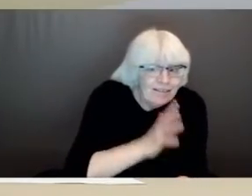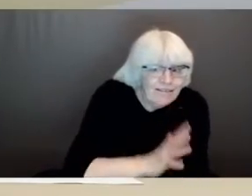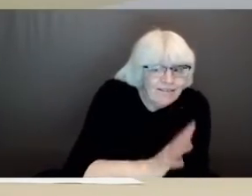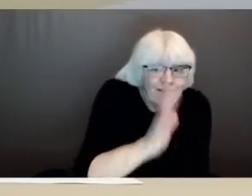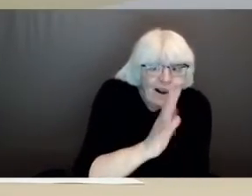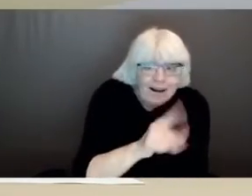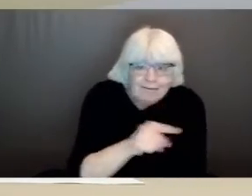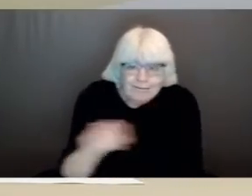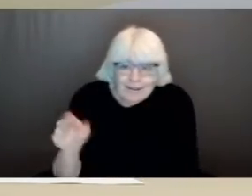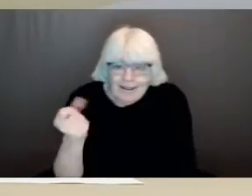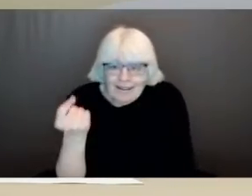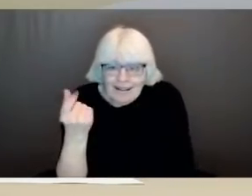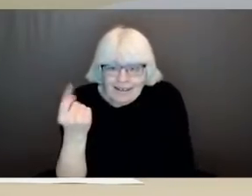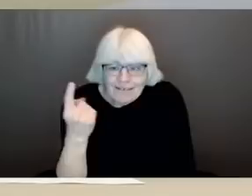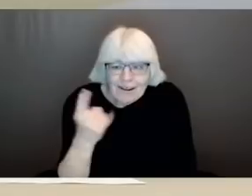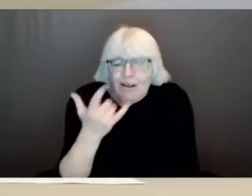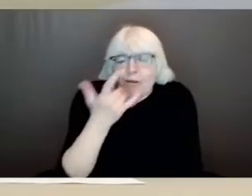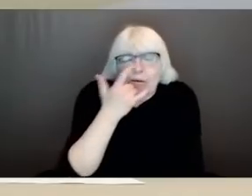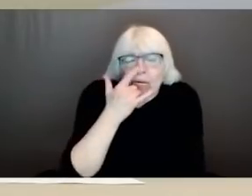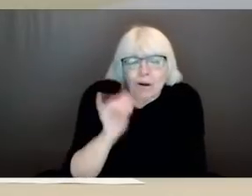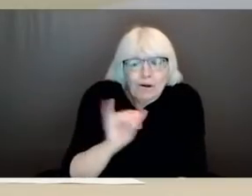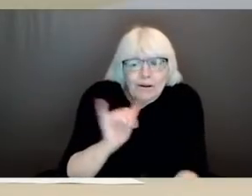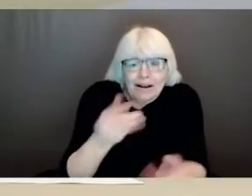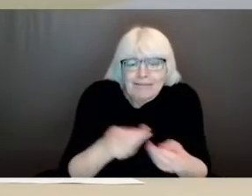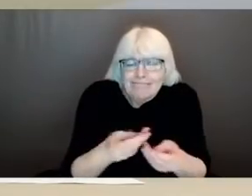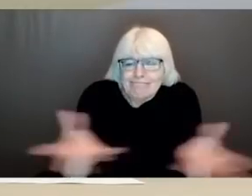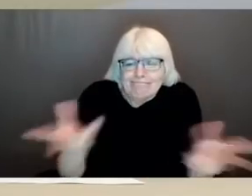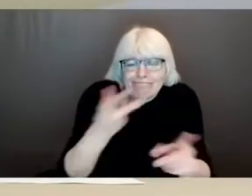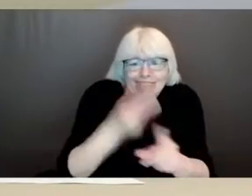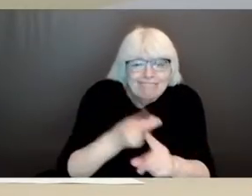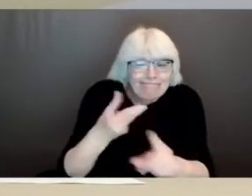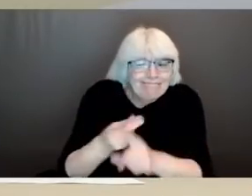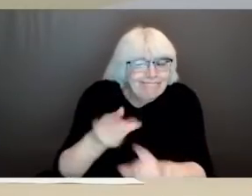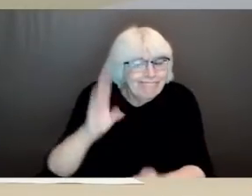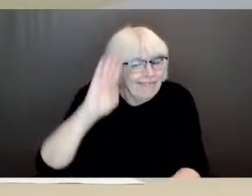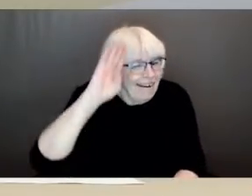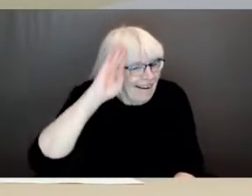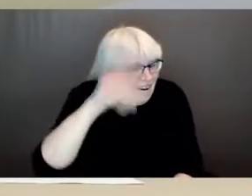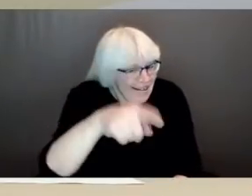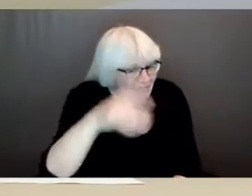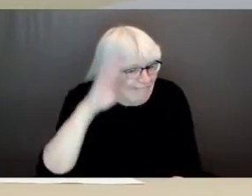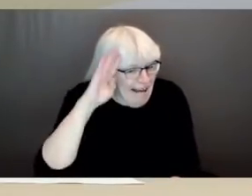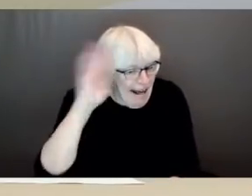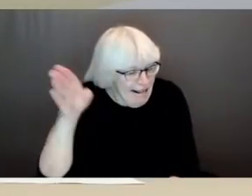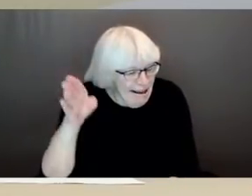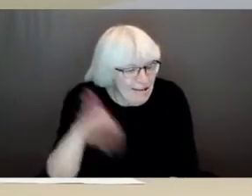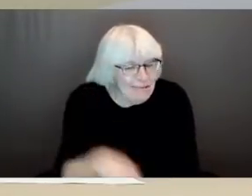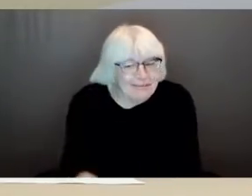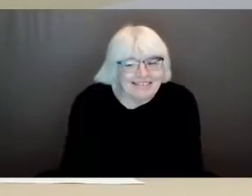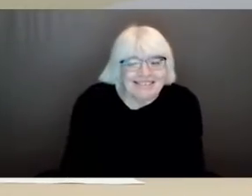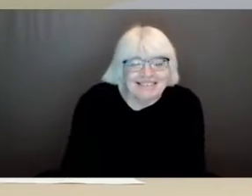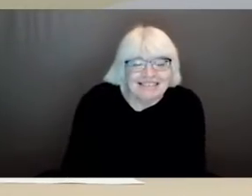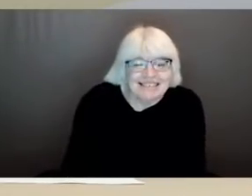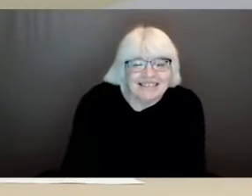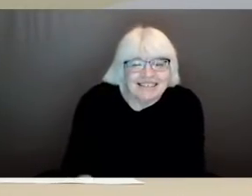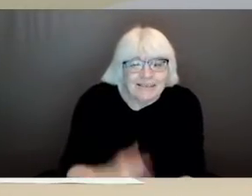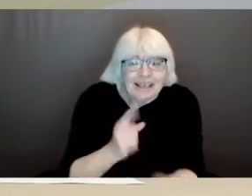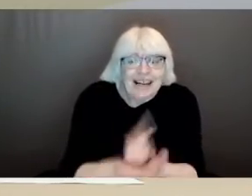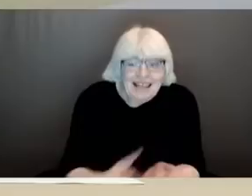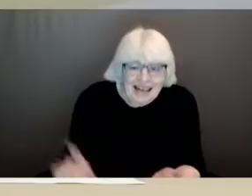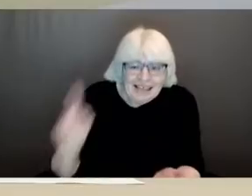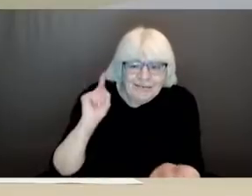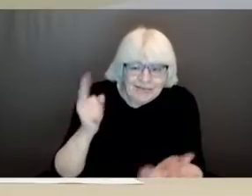work? Hi, Steve. So there was a meeting at last week with public